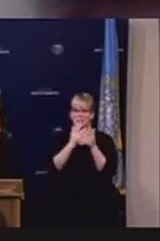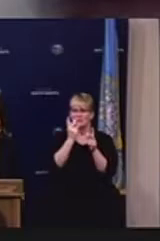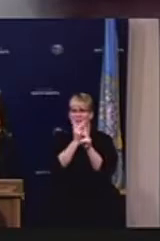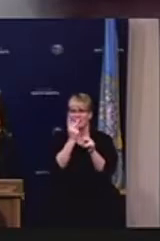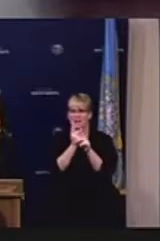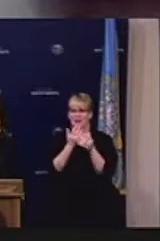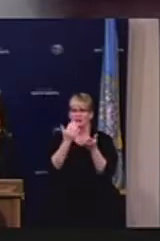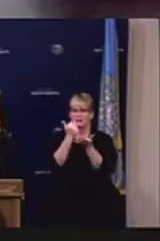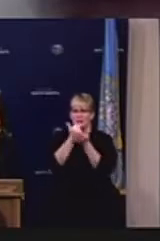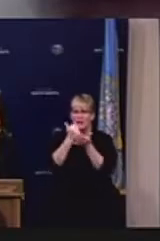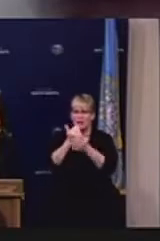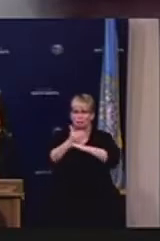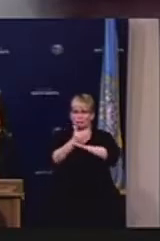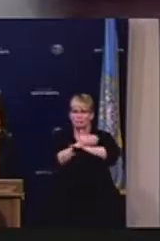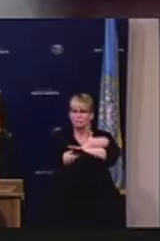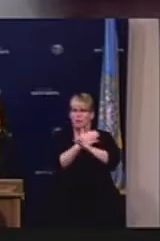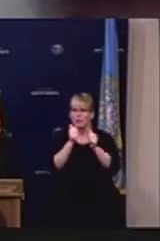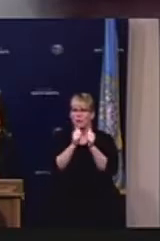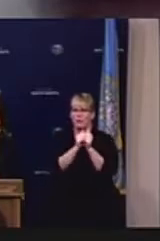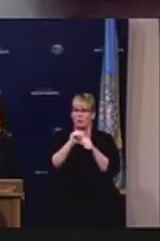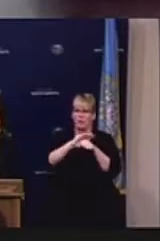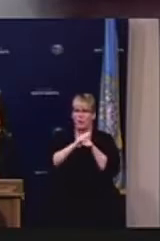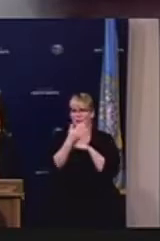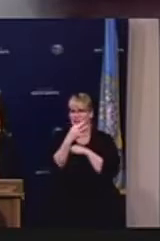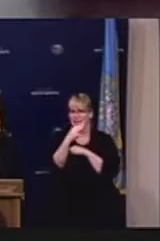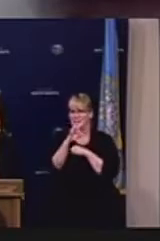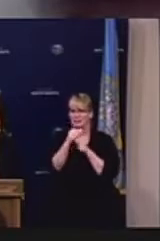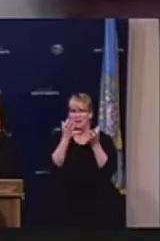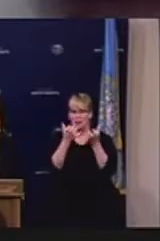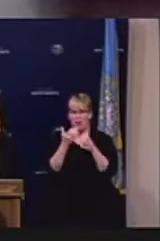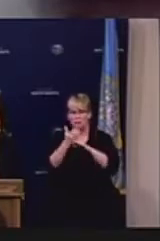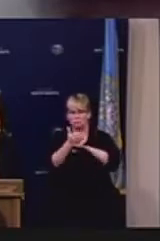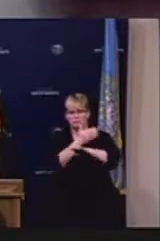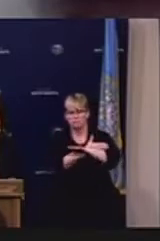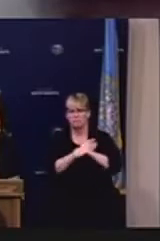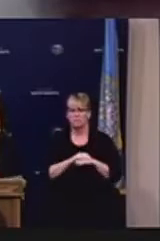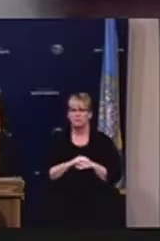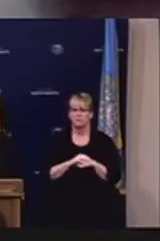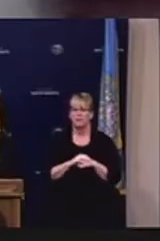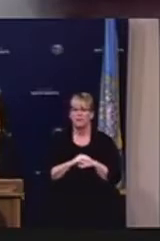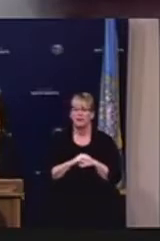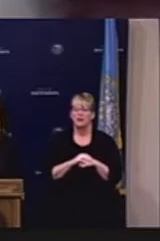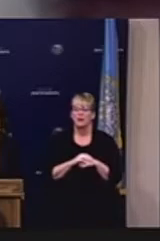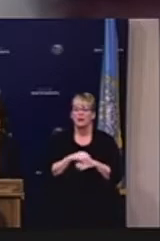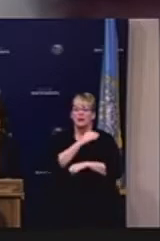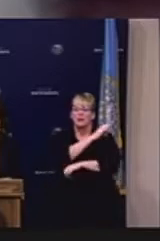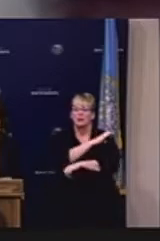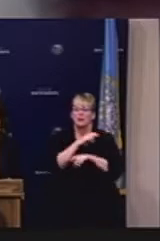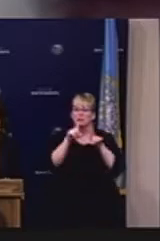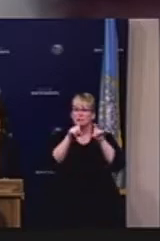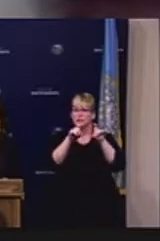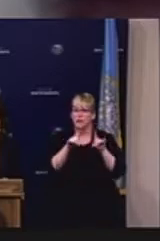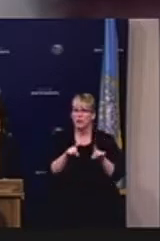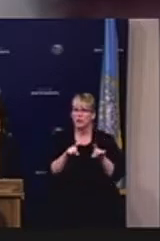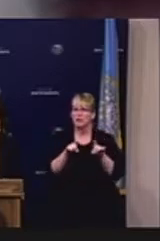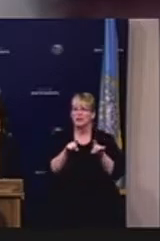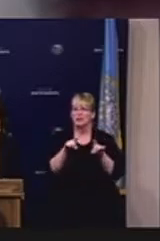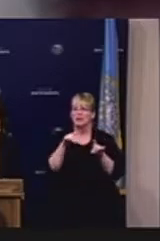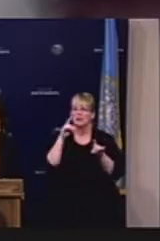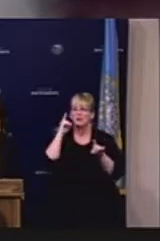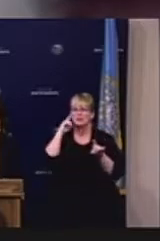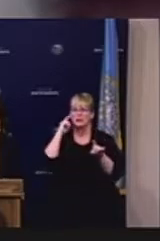help with COVID. The clinical trial that we're undergoing is a clinical trial